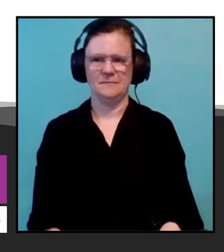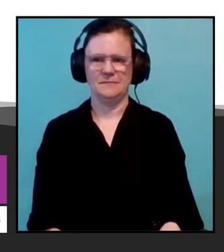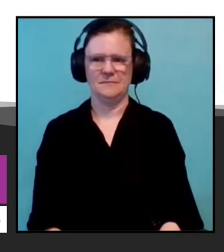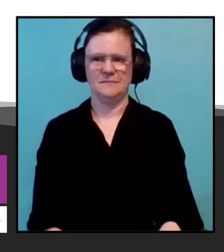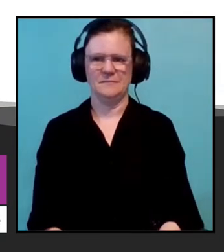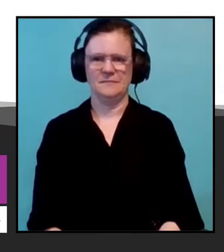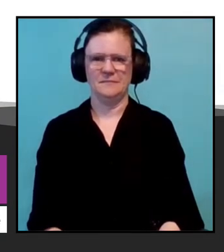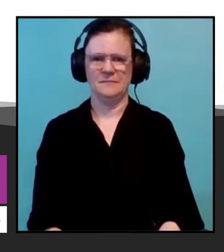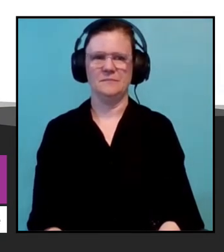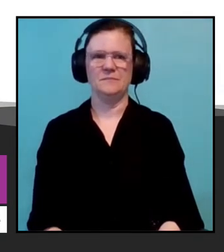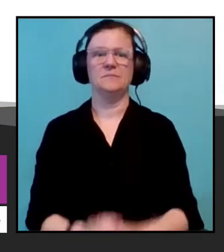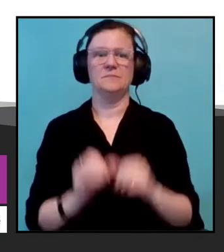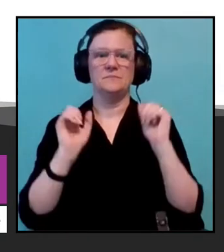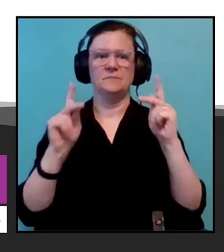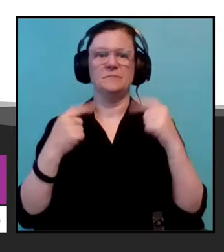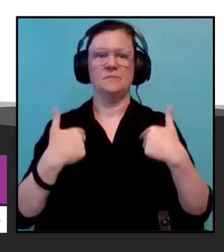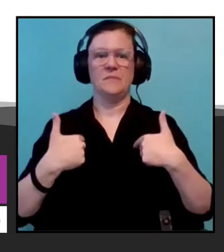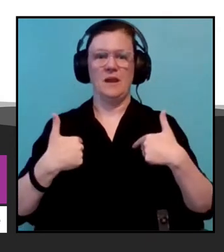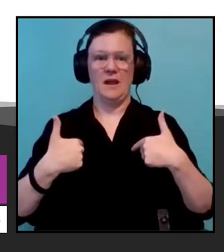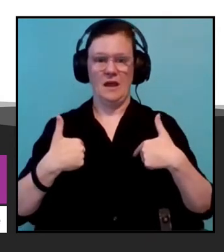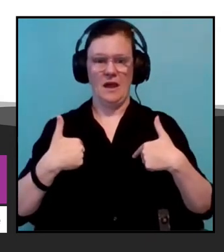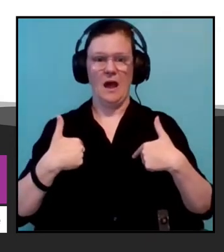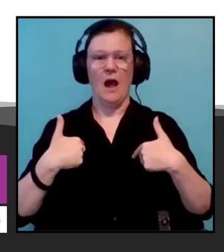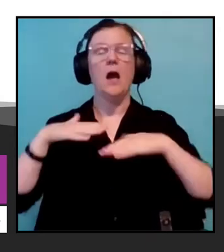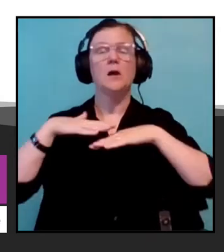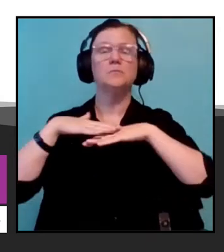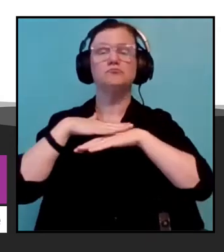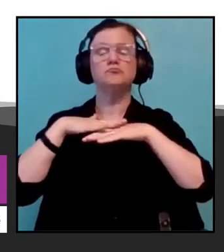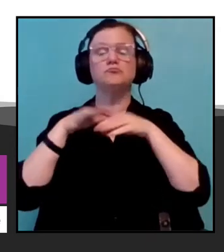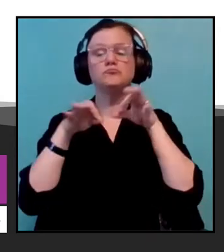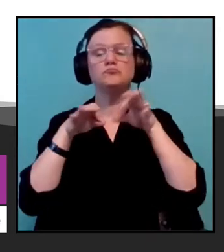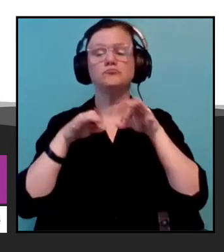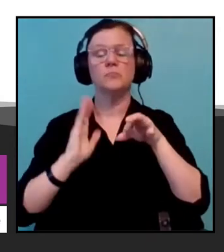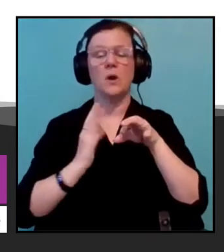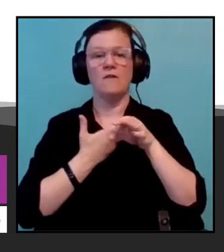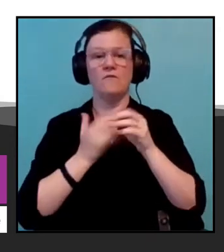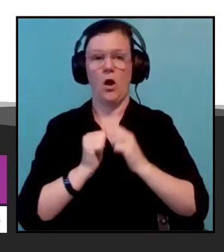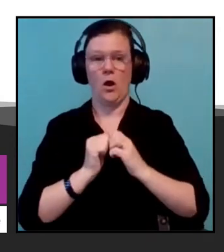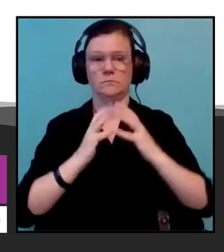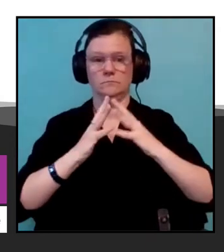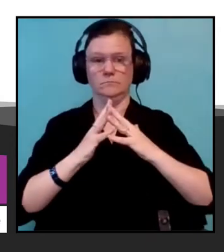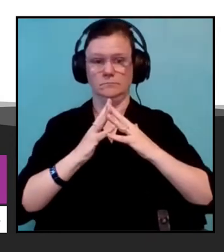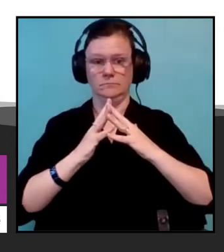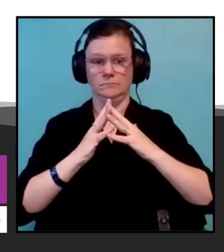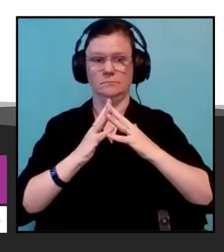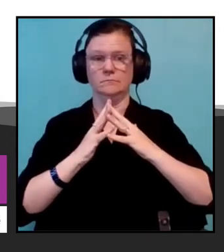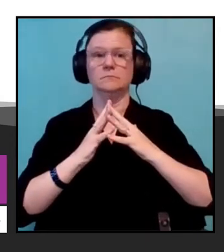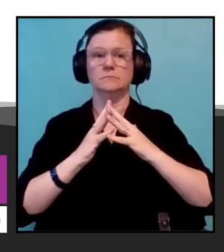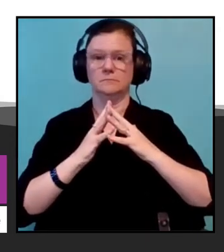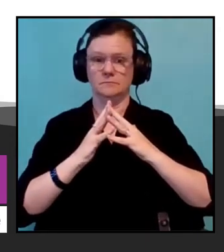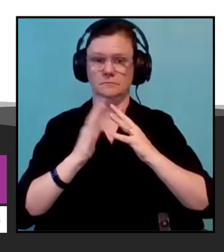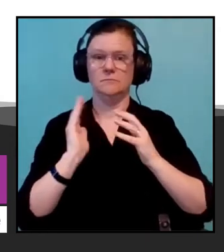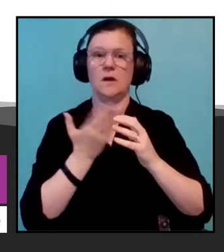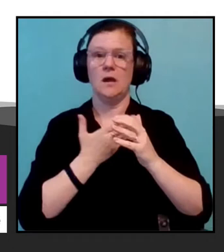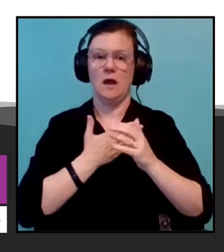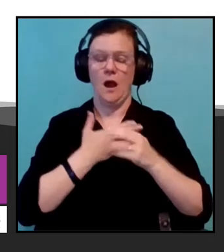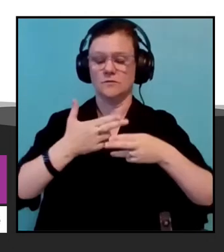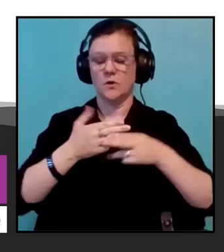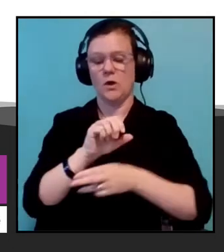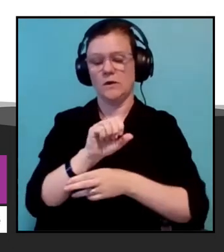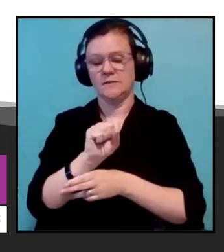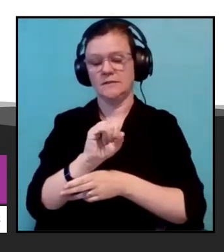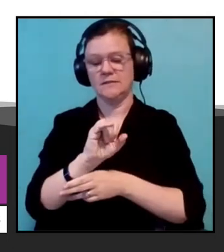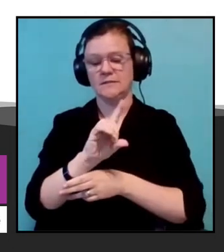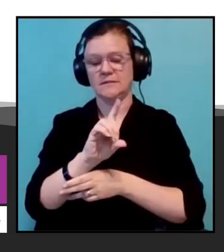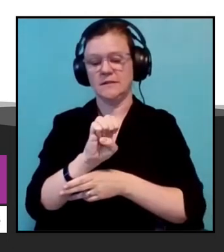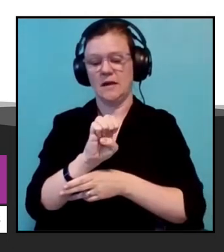All right, so I will be giving you all an overview of our activation. Our activation, Sidewalk Dreams, as you can see, this